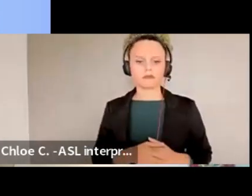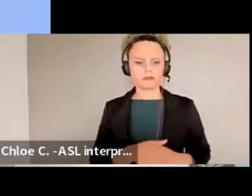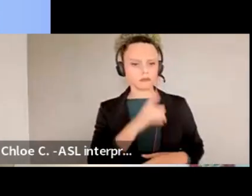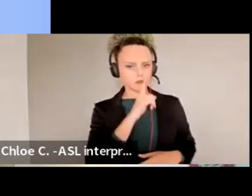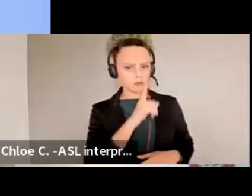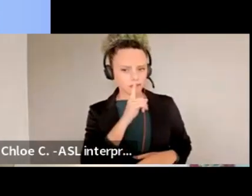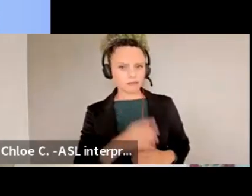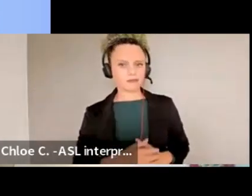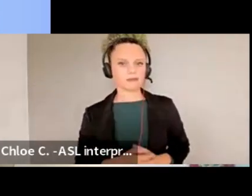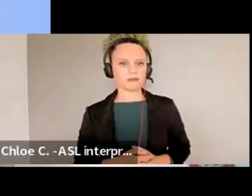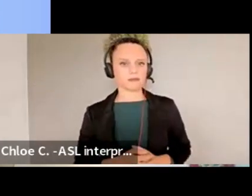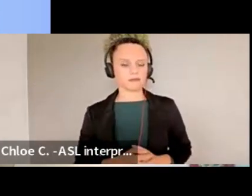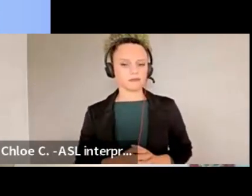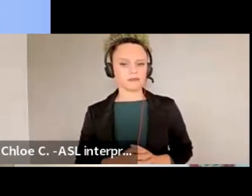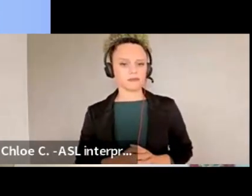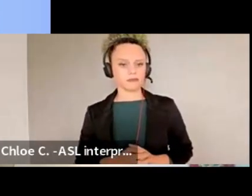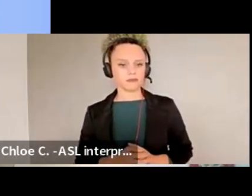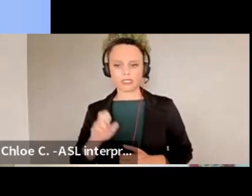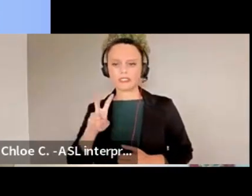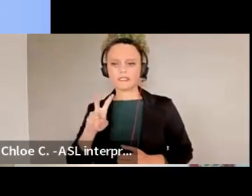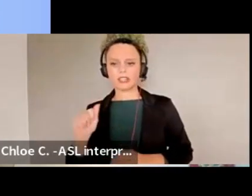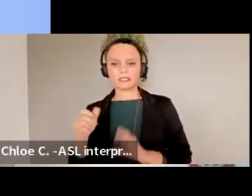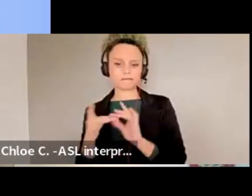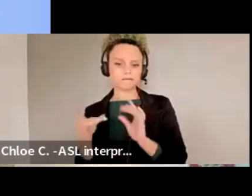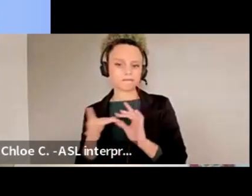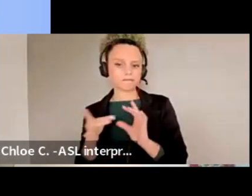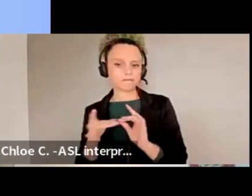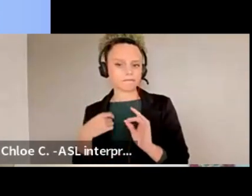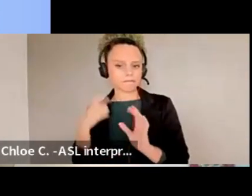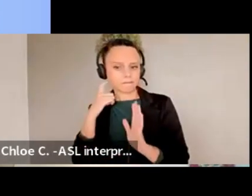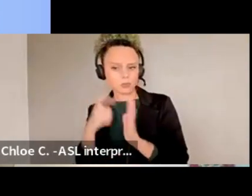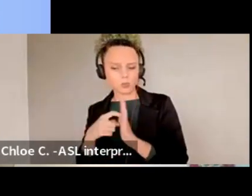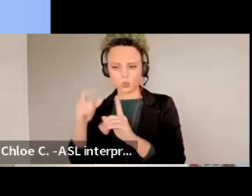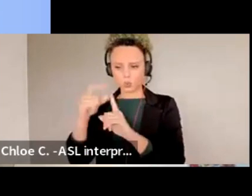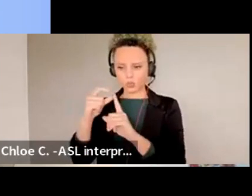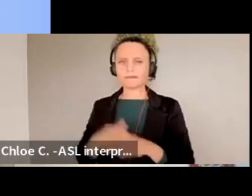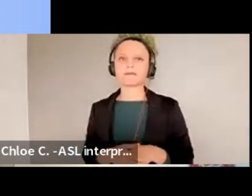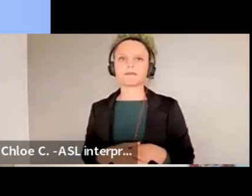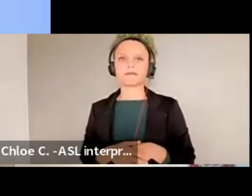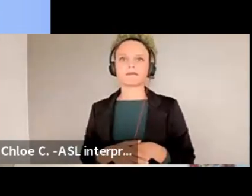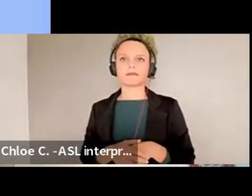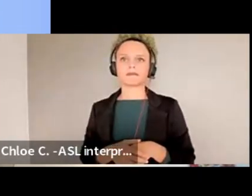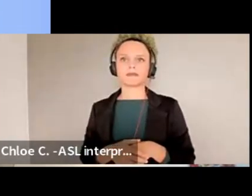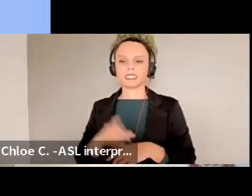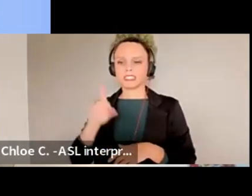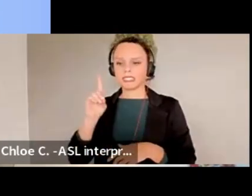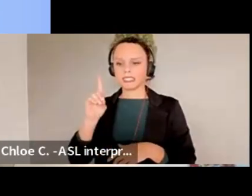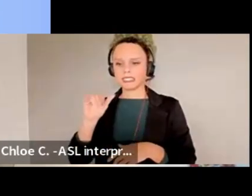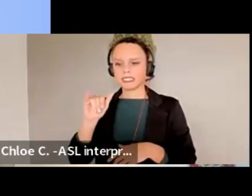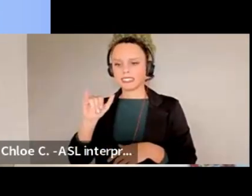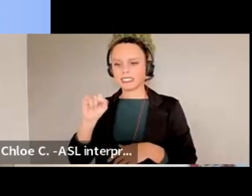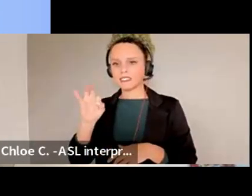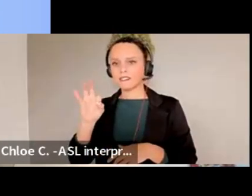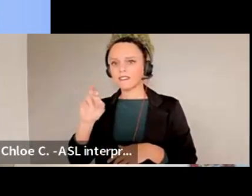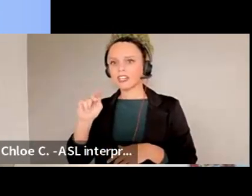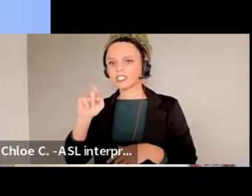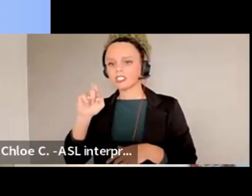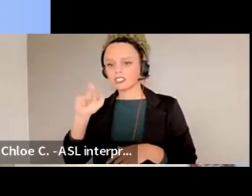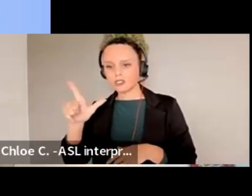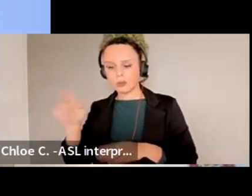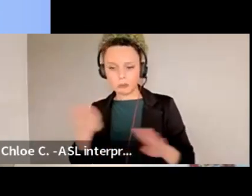have kind of heard as we went through this? Yes, of course. I'm seeing a lot of